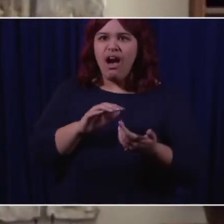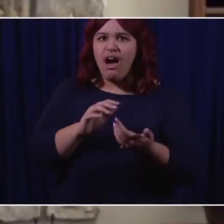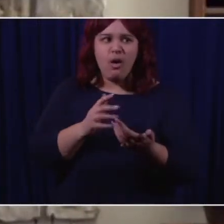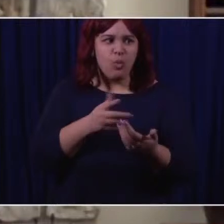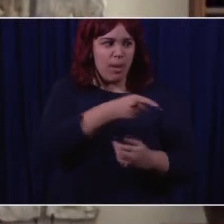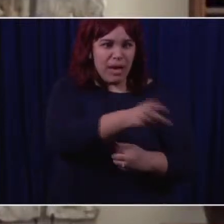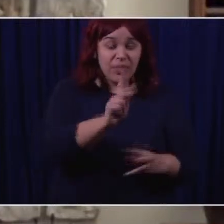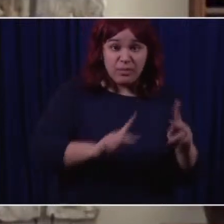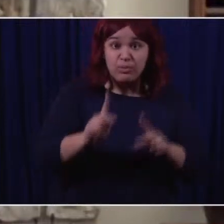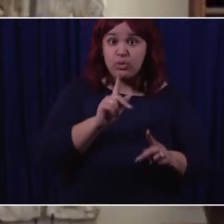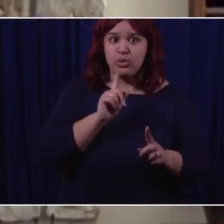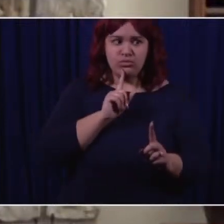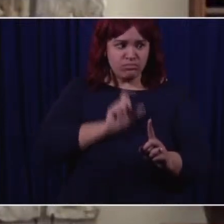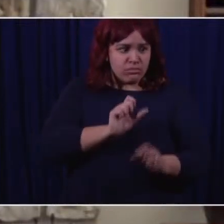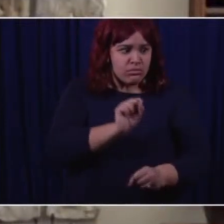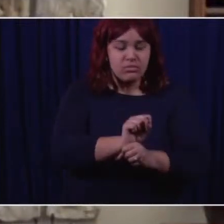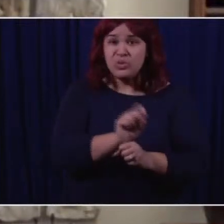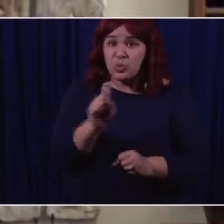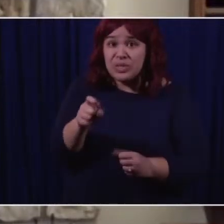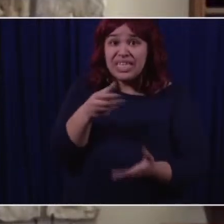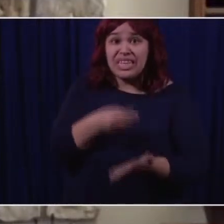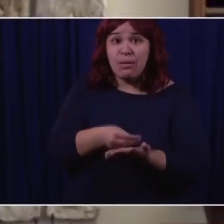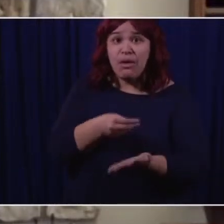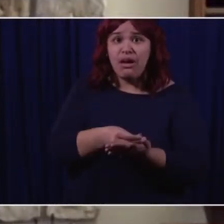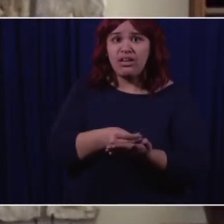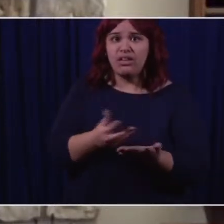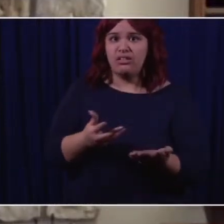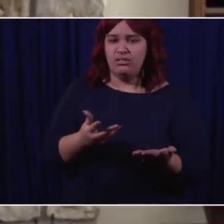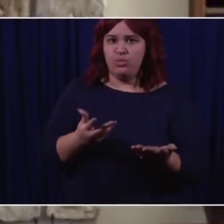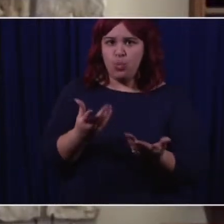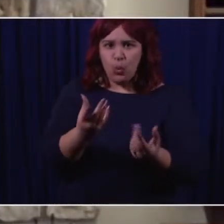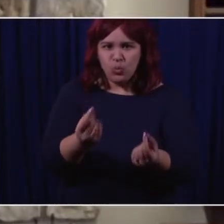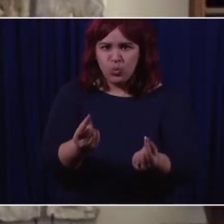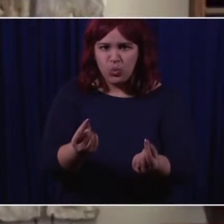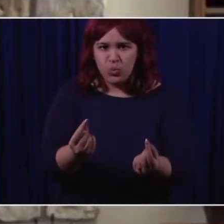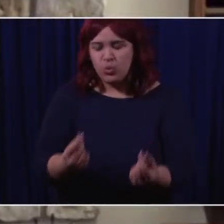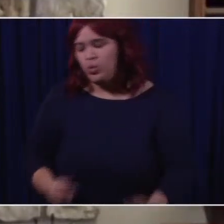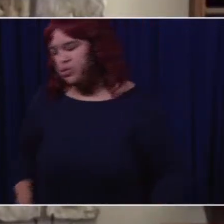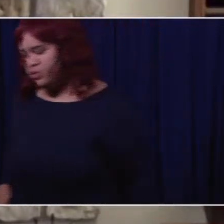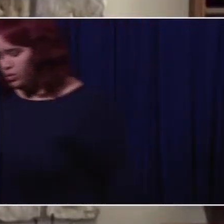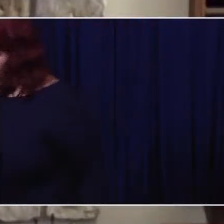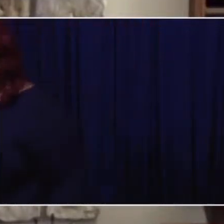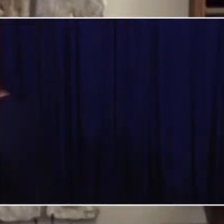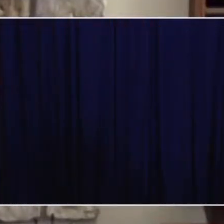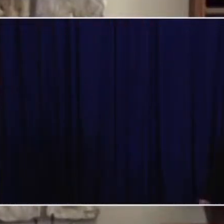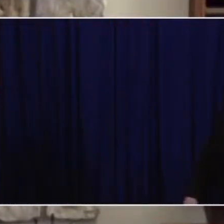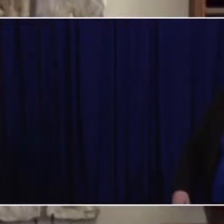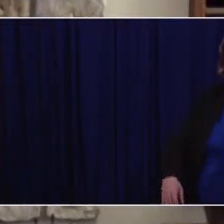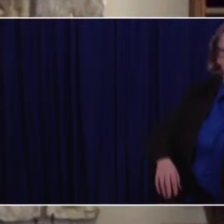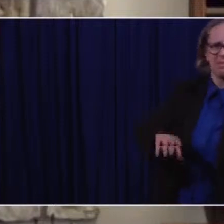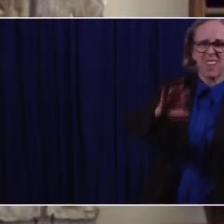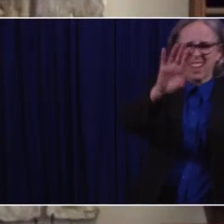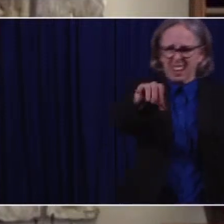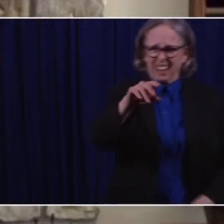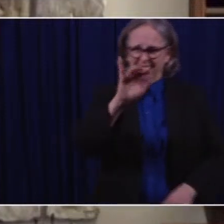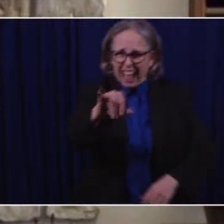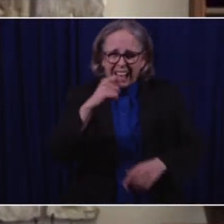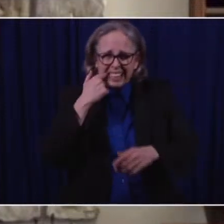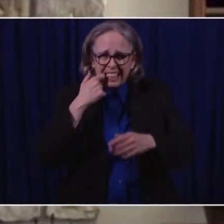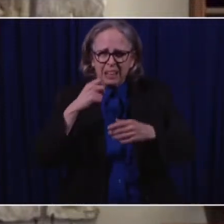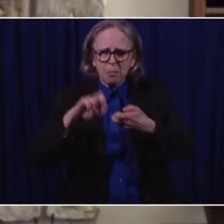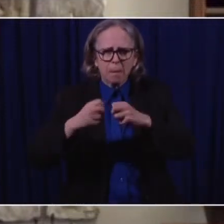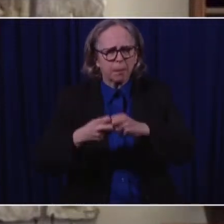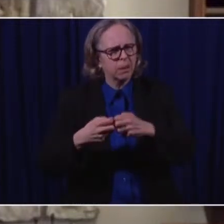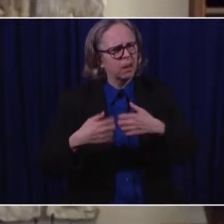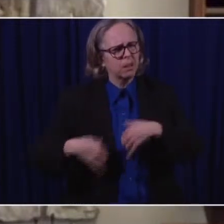I mean, we have international gangsters. Let's call them what they are. They're international gangsters who are moving in and